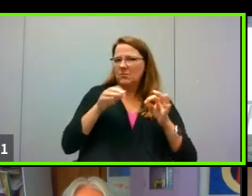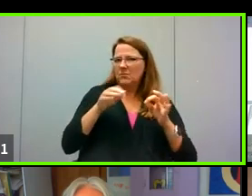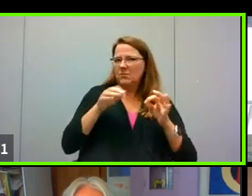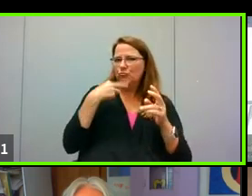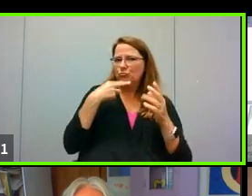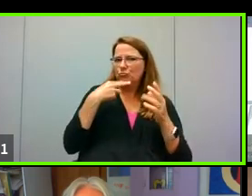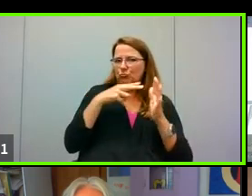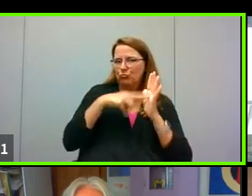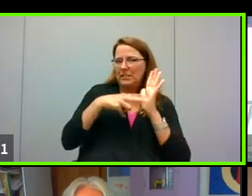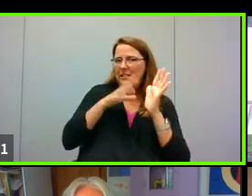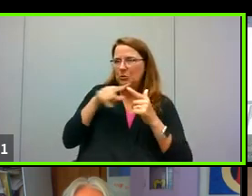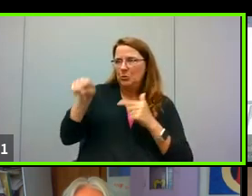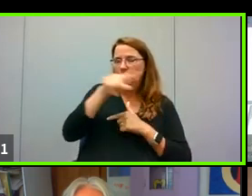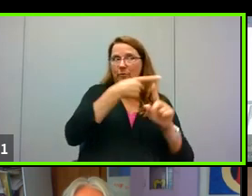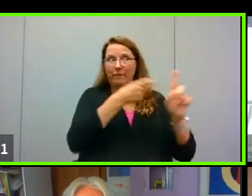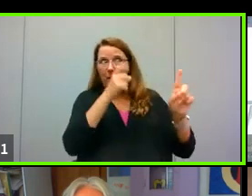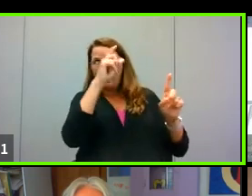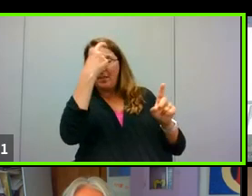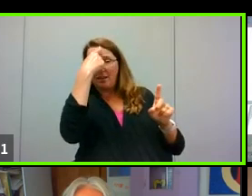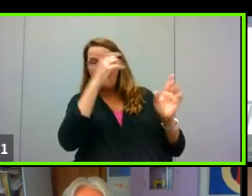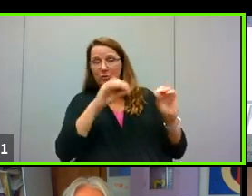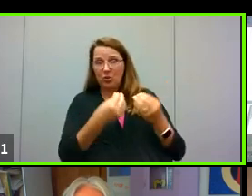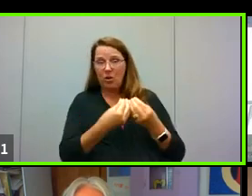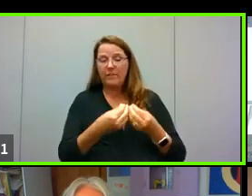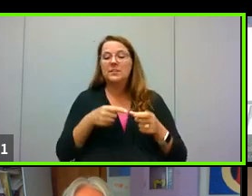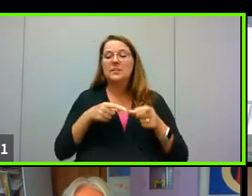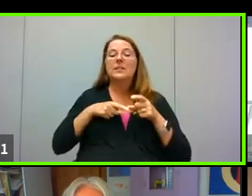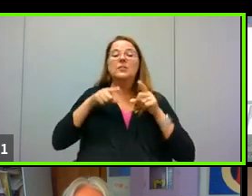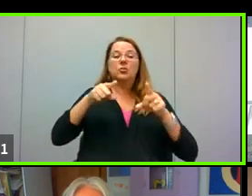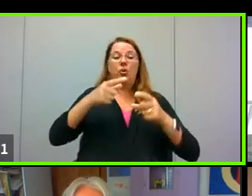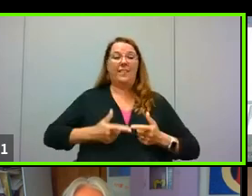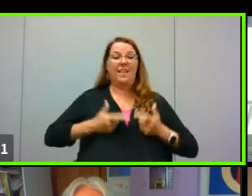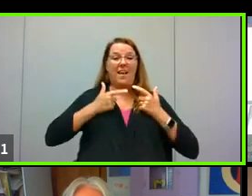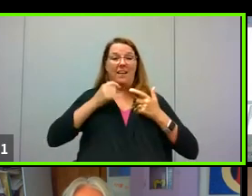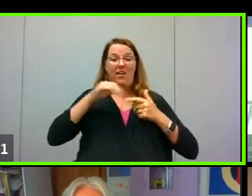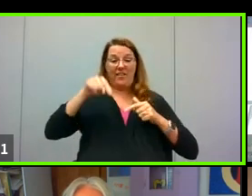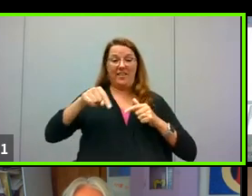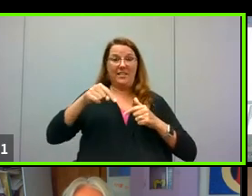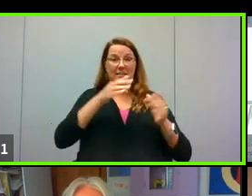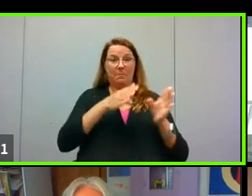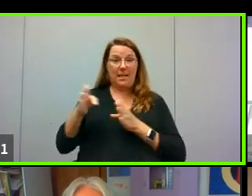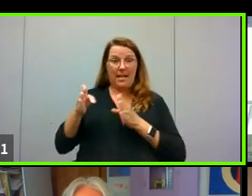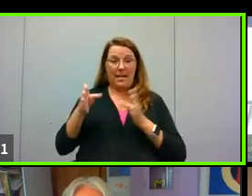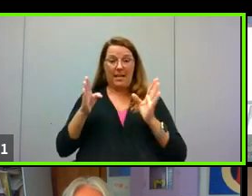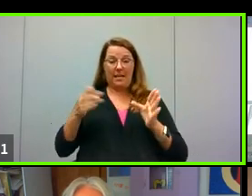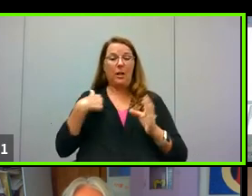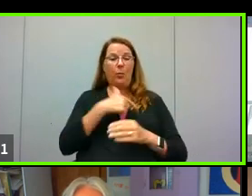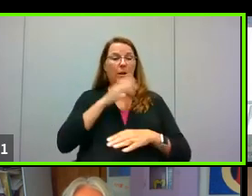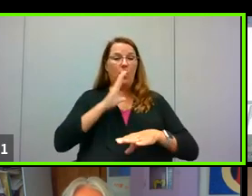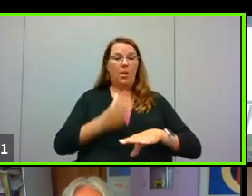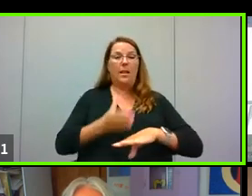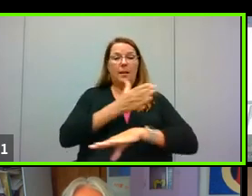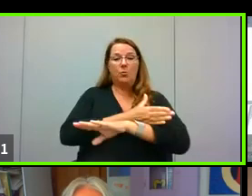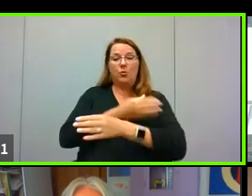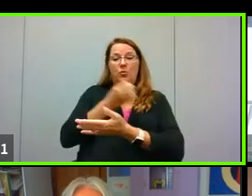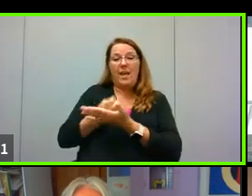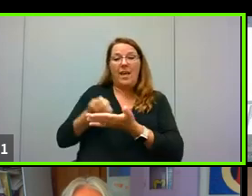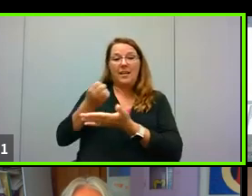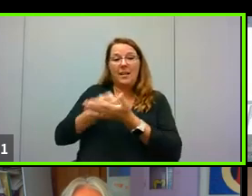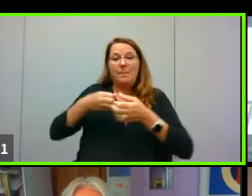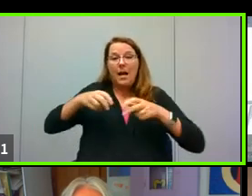this came down from the governor's office. During the life of this plan, we will improve economic opportunity for